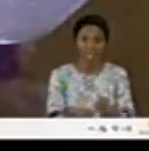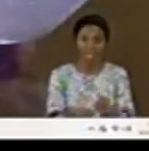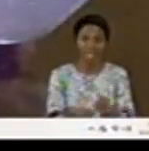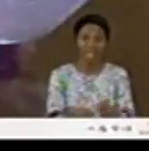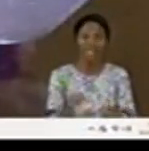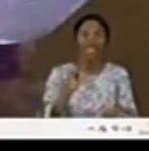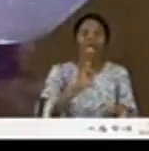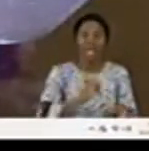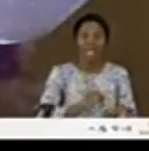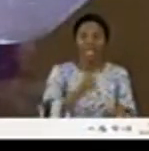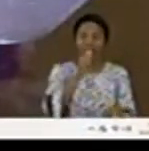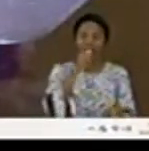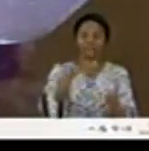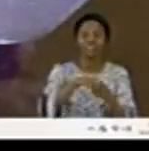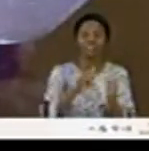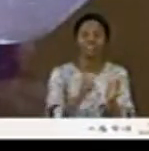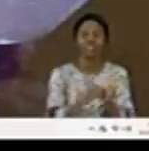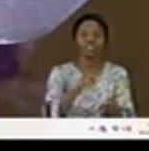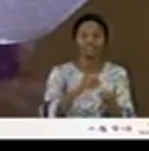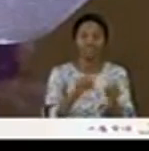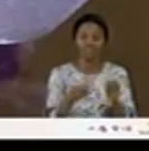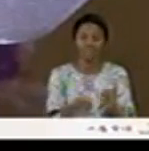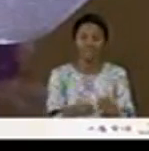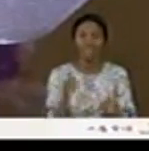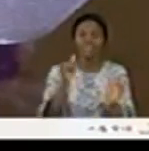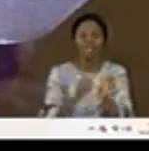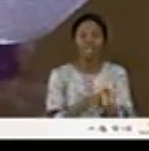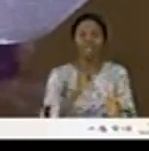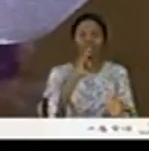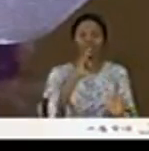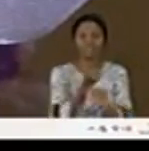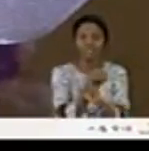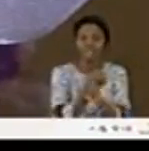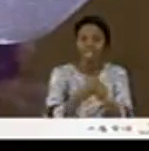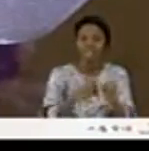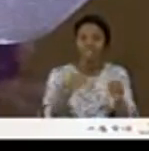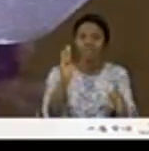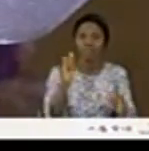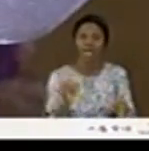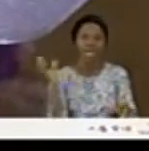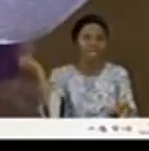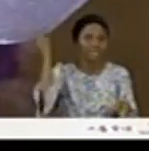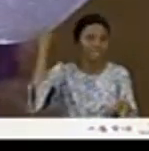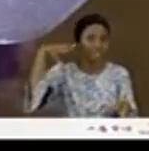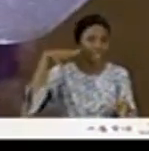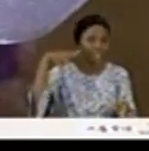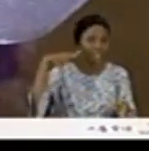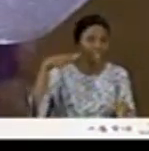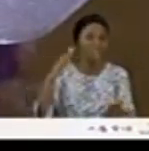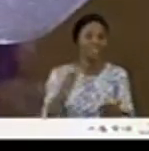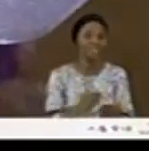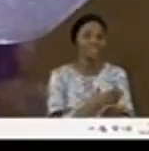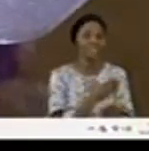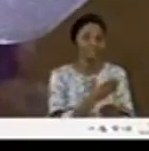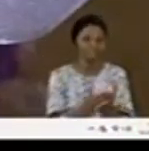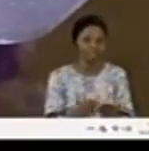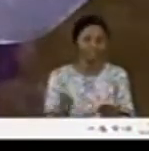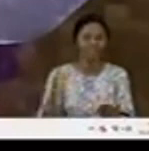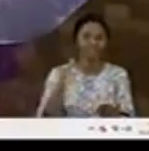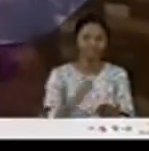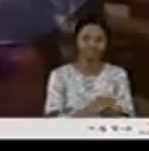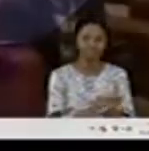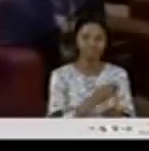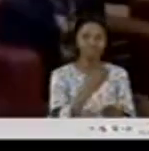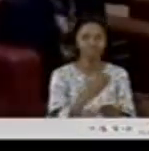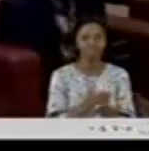number. The number of the redeemed, saved by His grace. Are